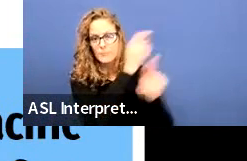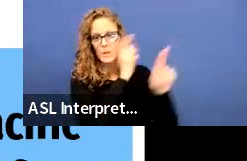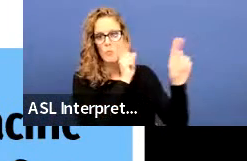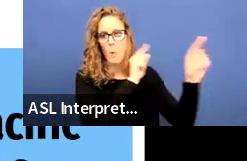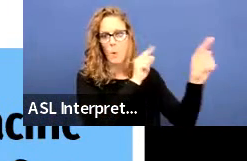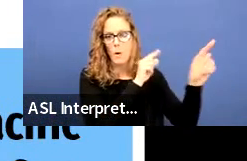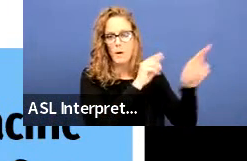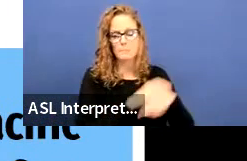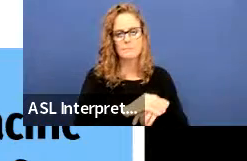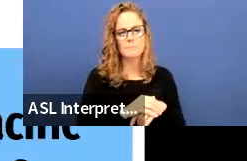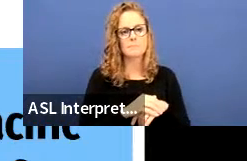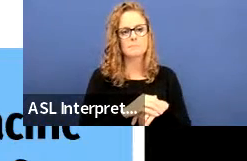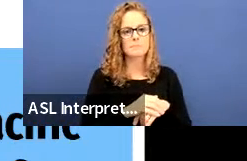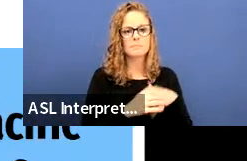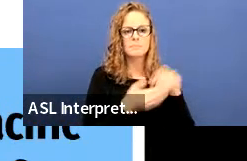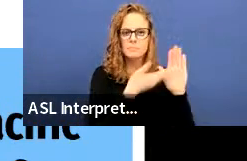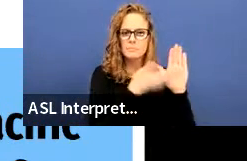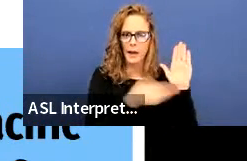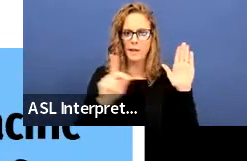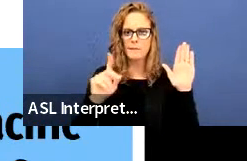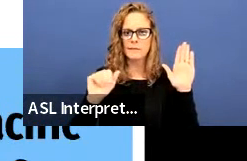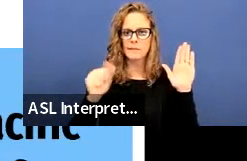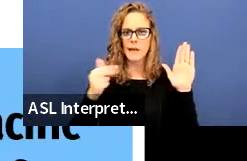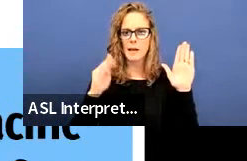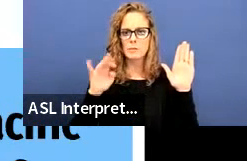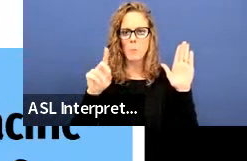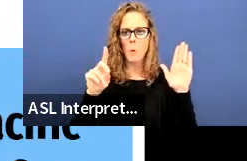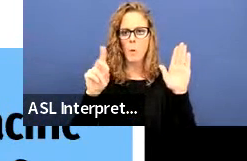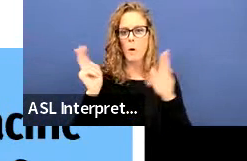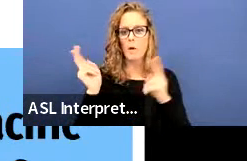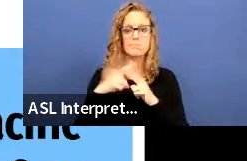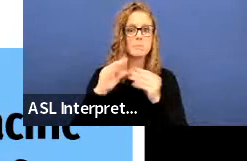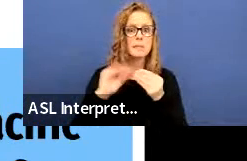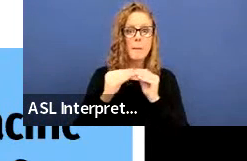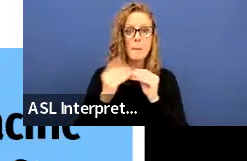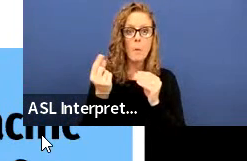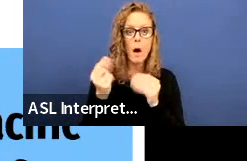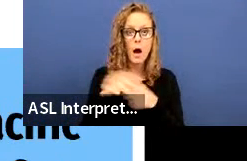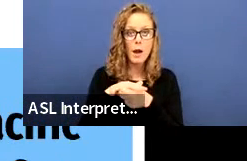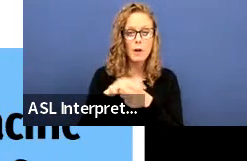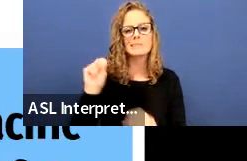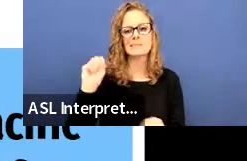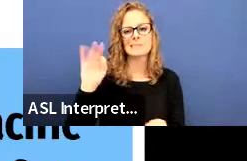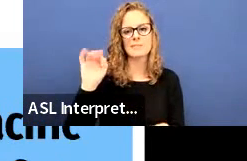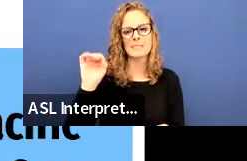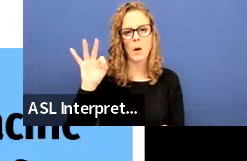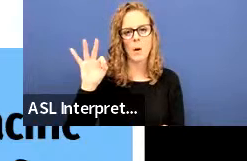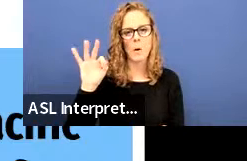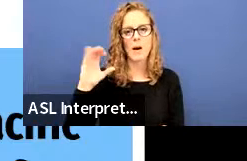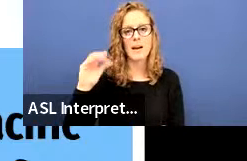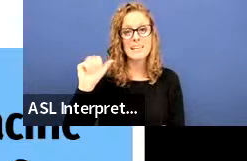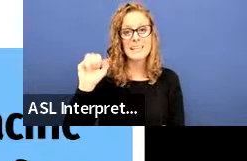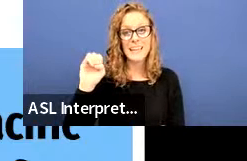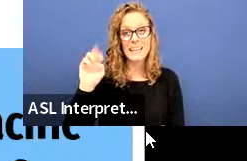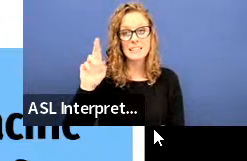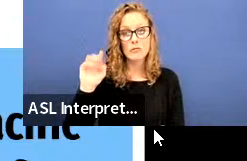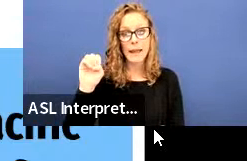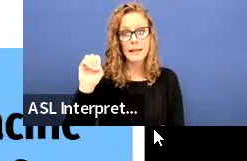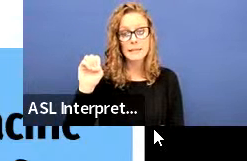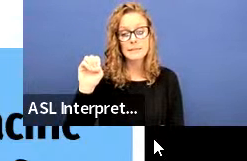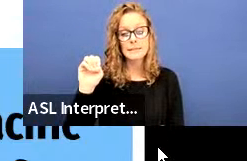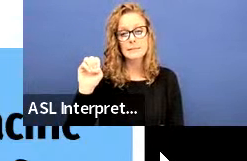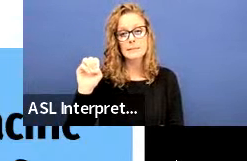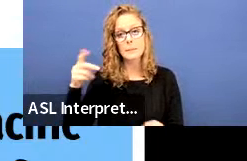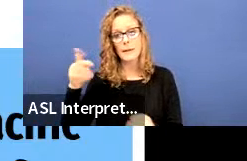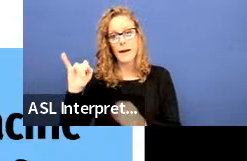Pacific Islander case rate, the highest in San Francisco. And this case rate is, Pacific Islander numbers